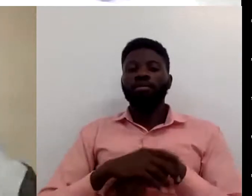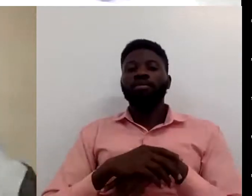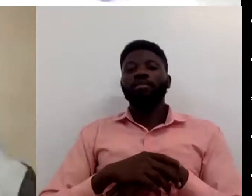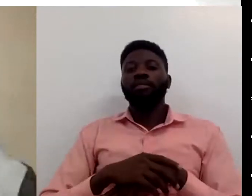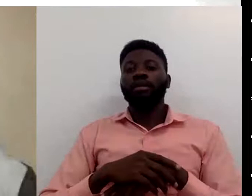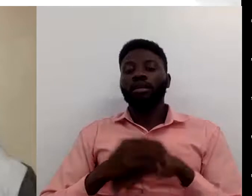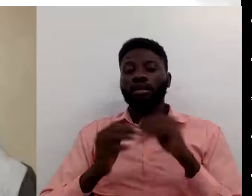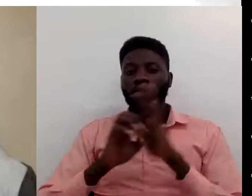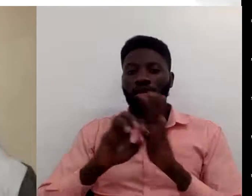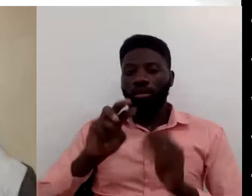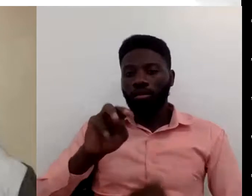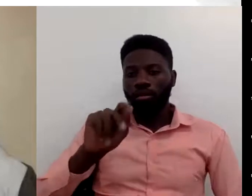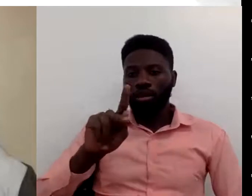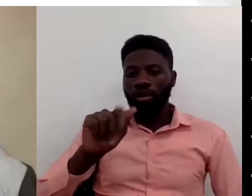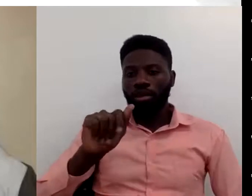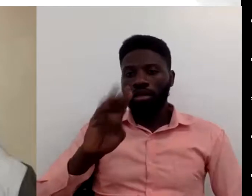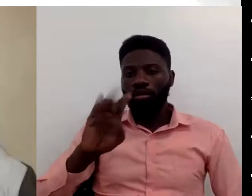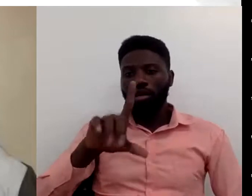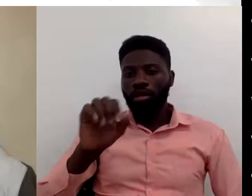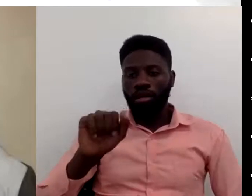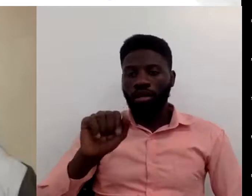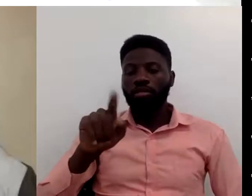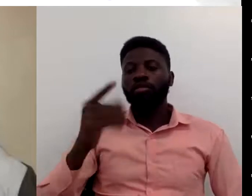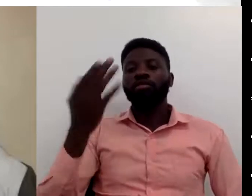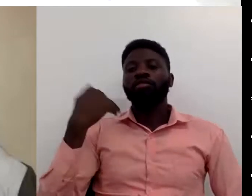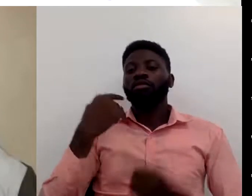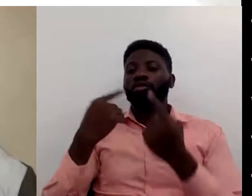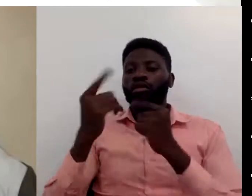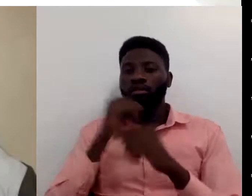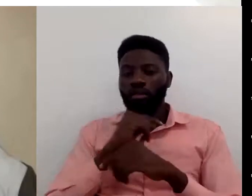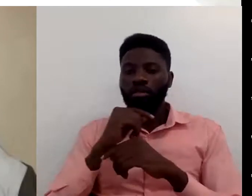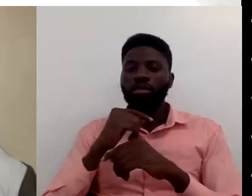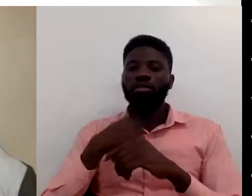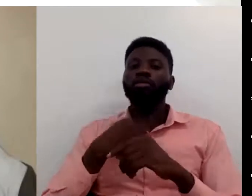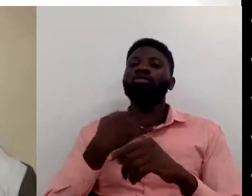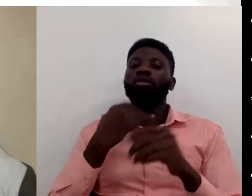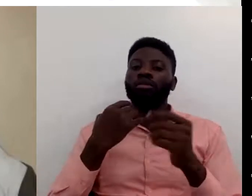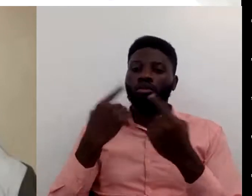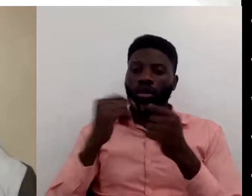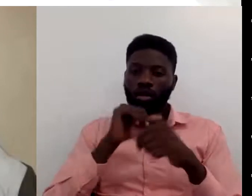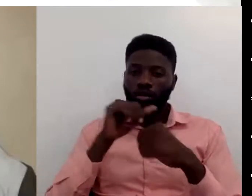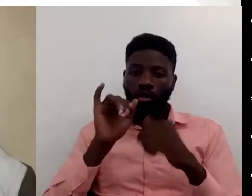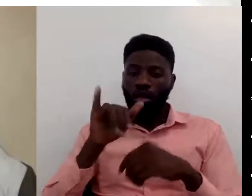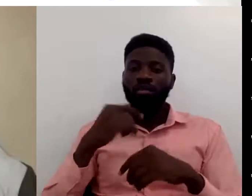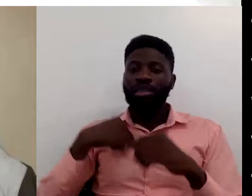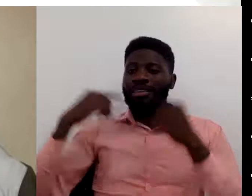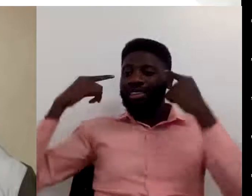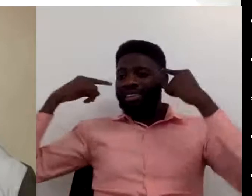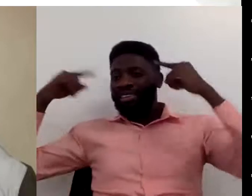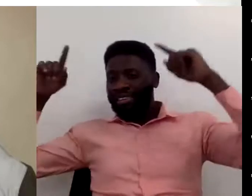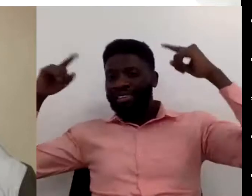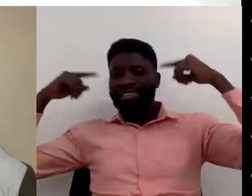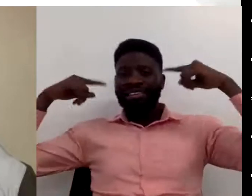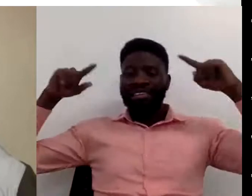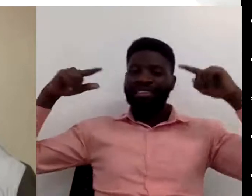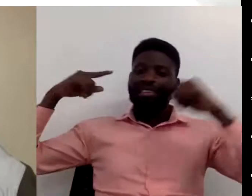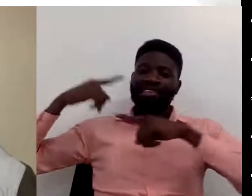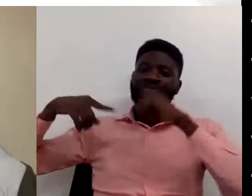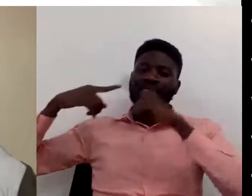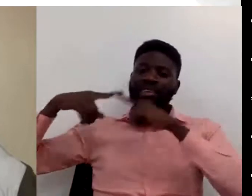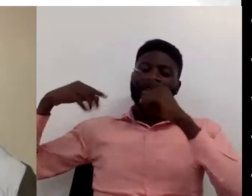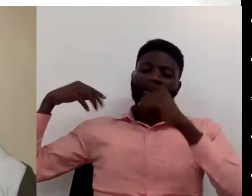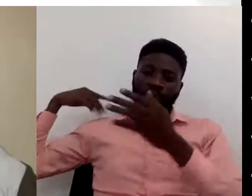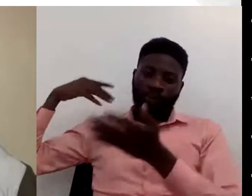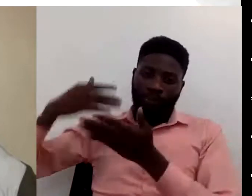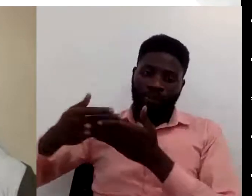helped me. And I think this is what I really want to talk about. So because I've been so successful with so much ease for so many years, right?